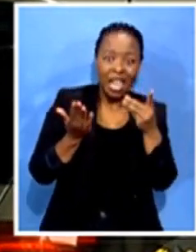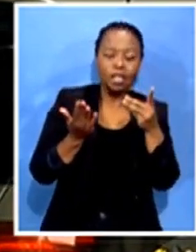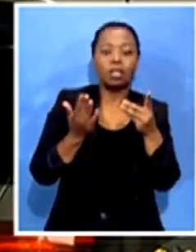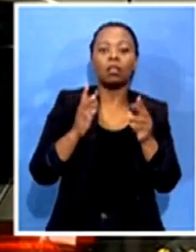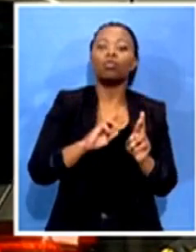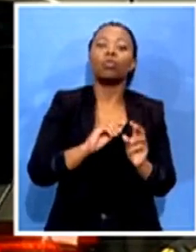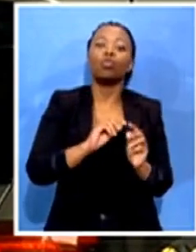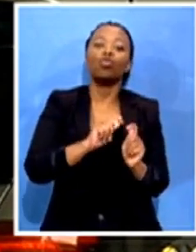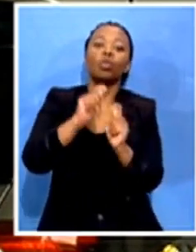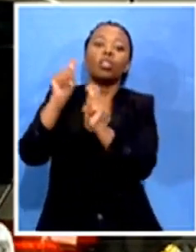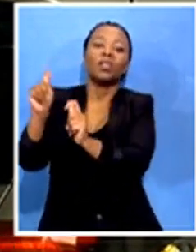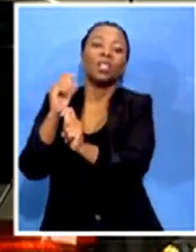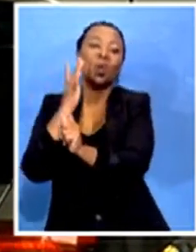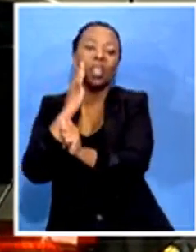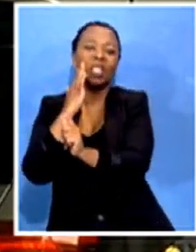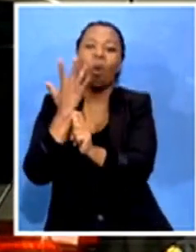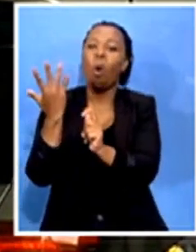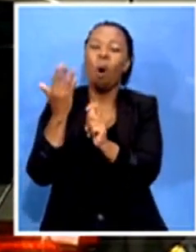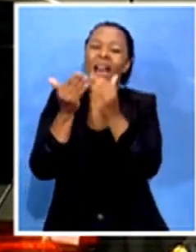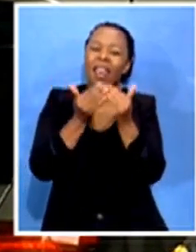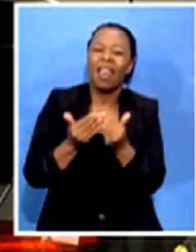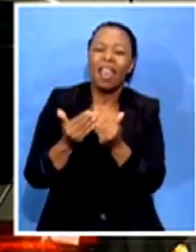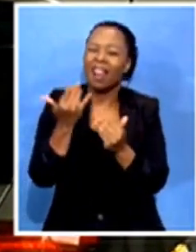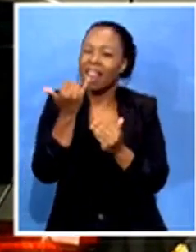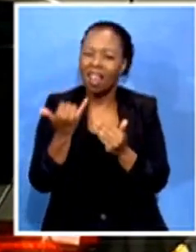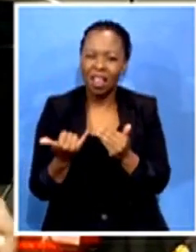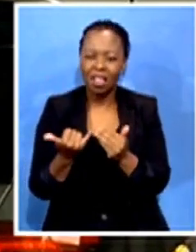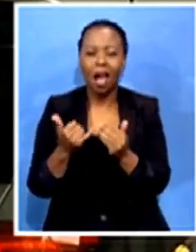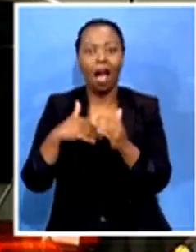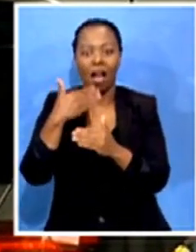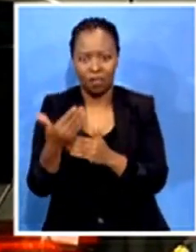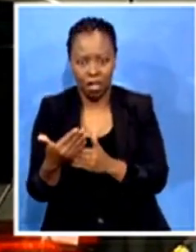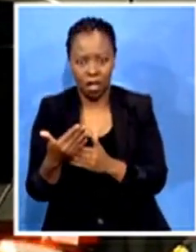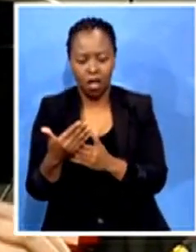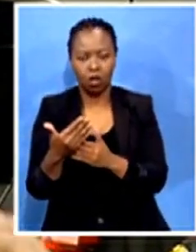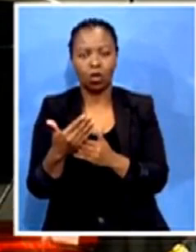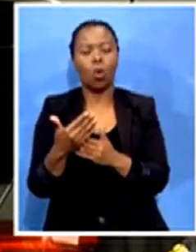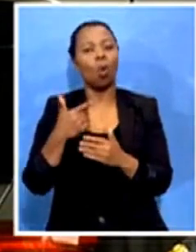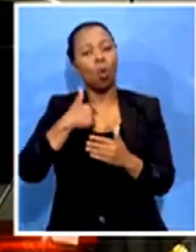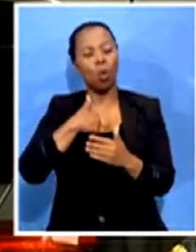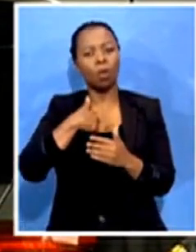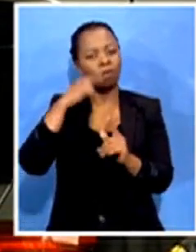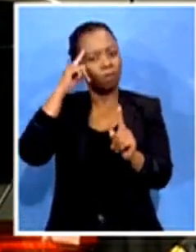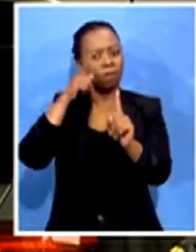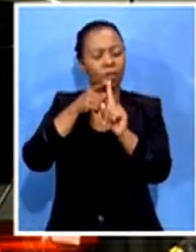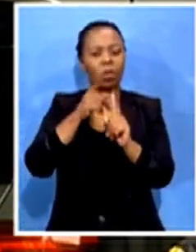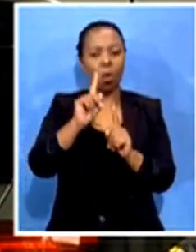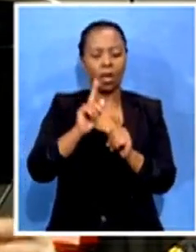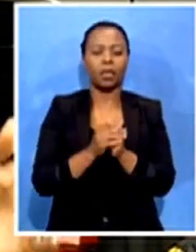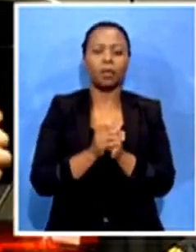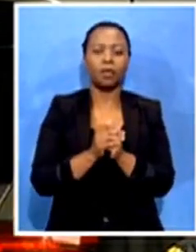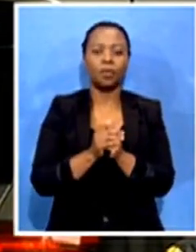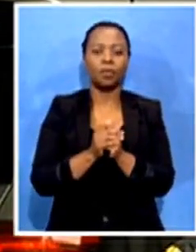gets taken afterwards. We want Steve Biko to be a point of patients who are critical.